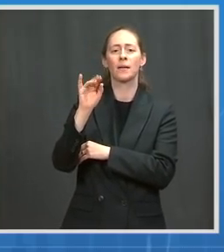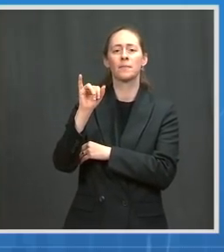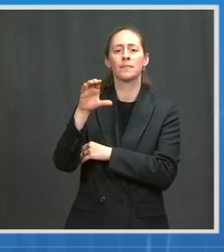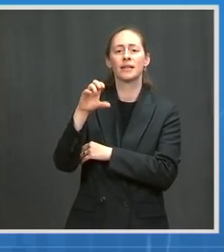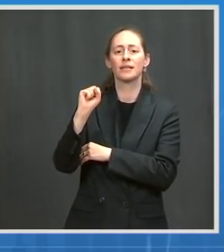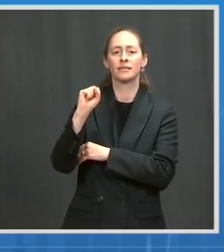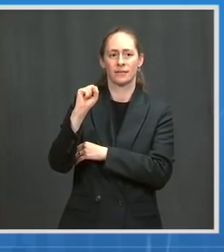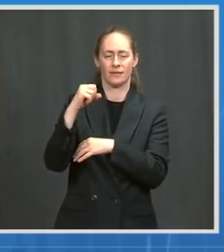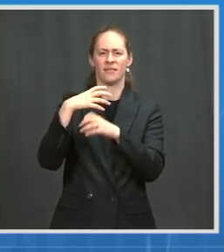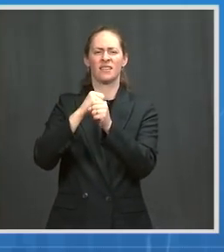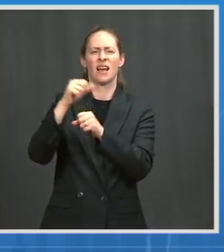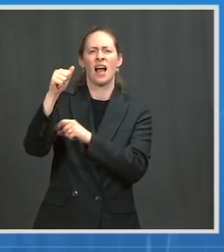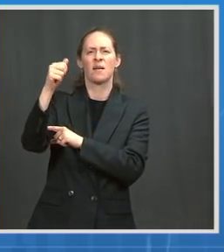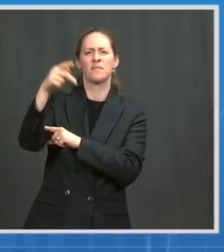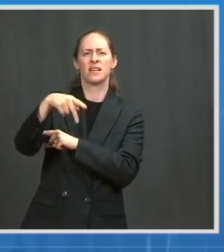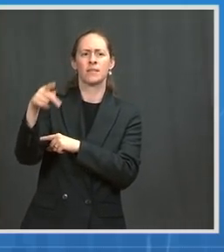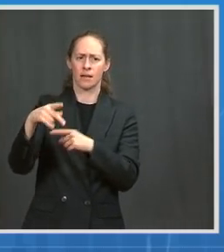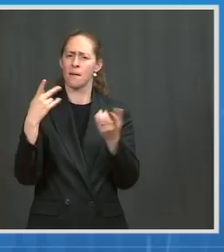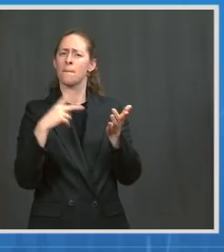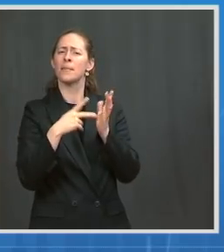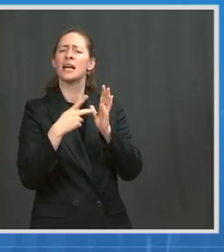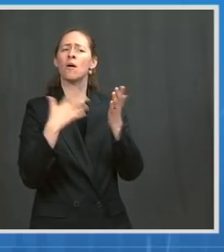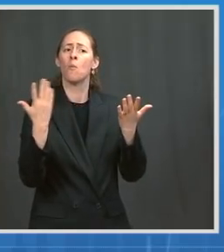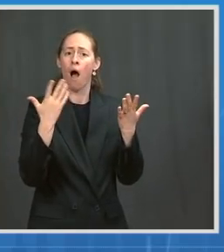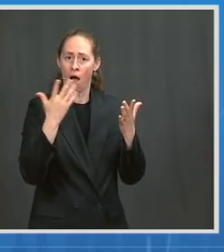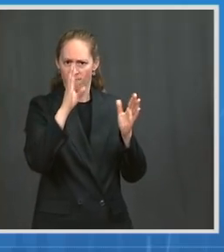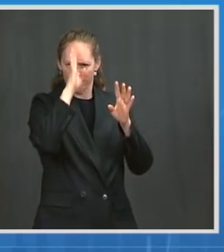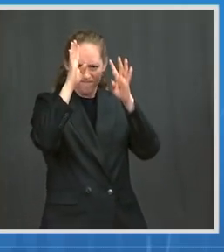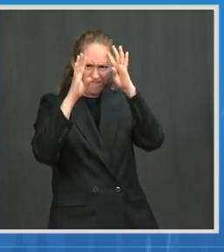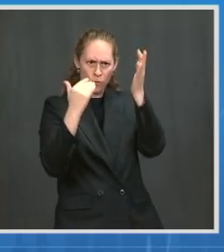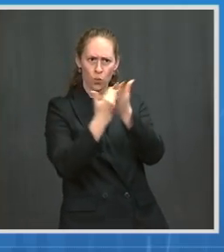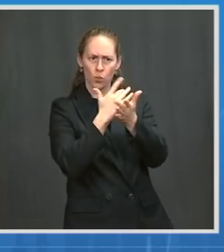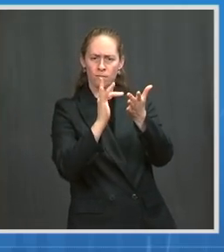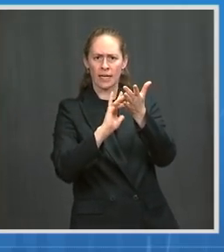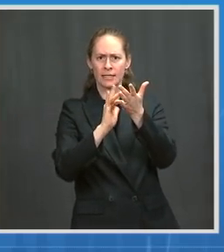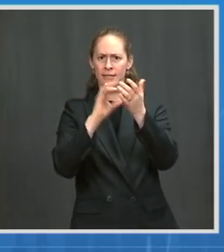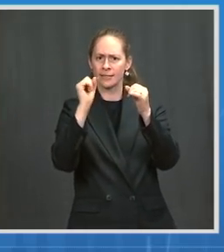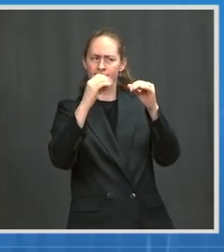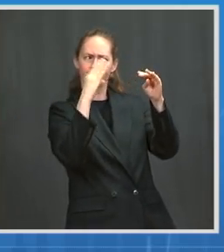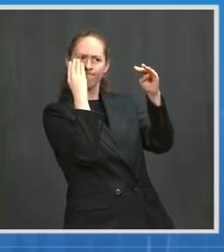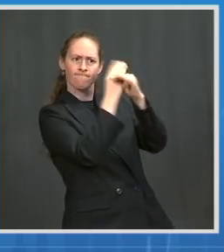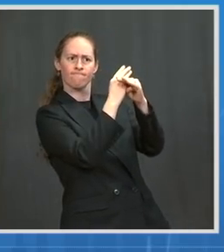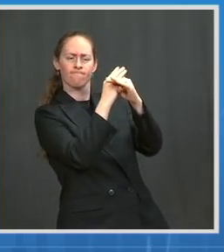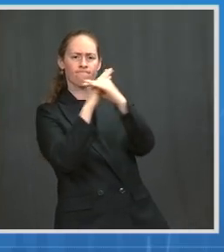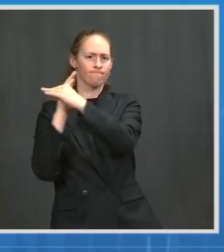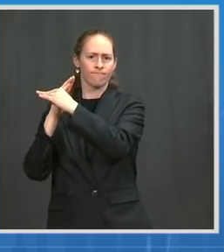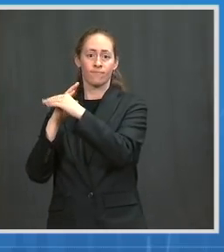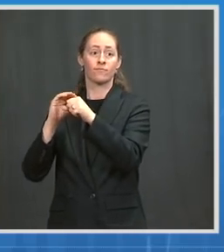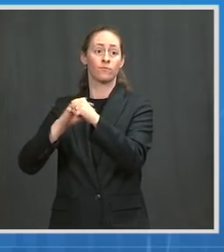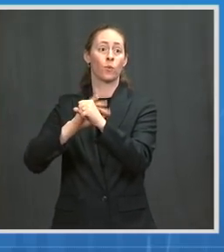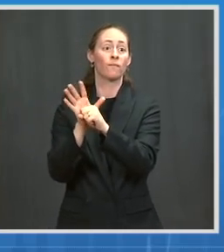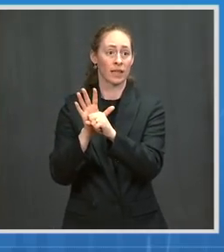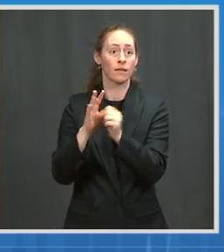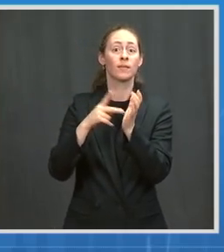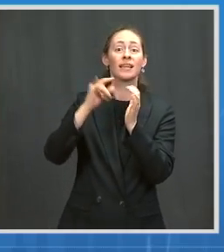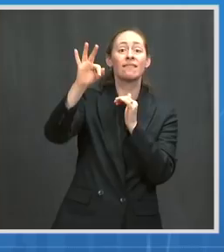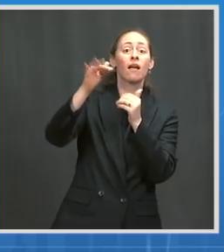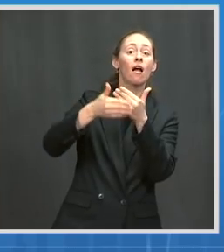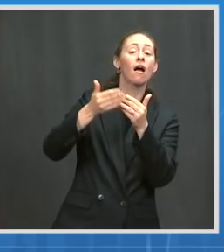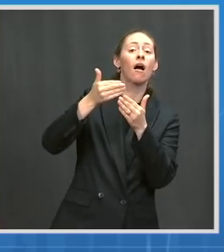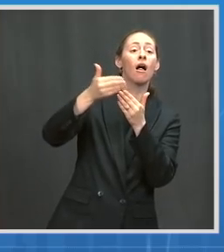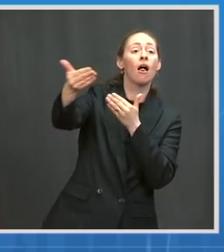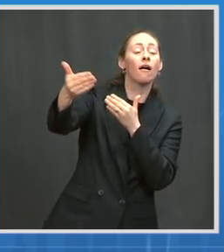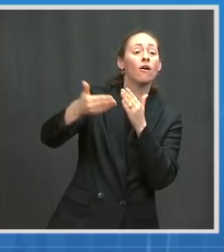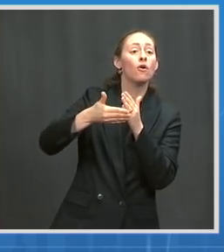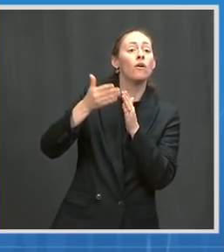new medicines to combat COVID-19, and importantly, to prepare for other pandemic threats. And what do I mean by that